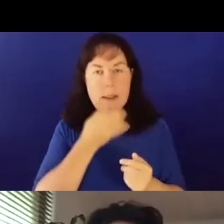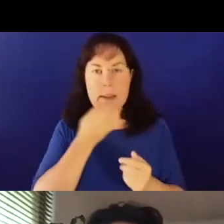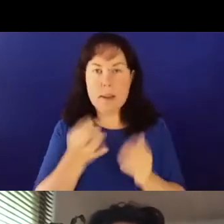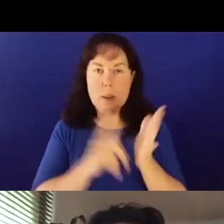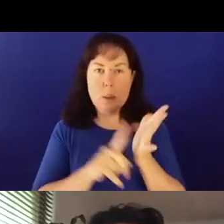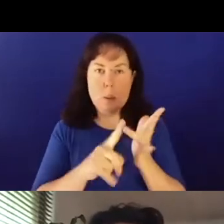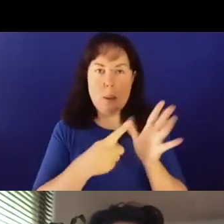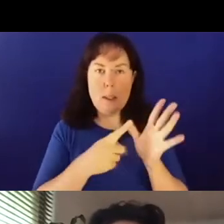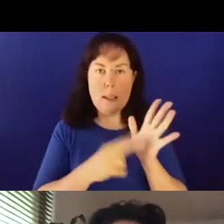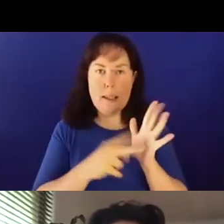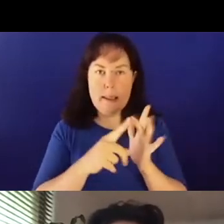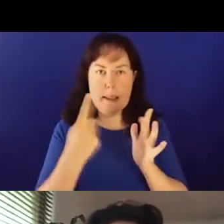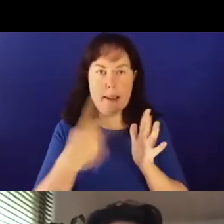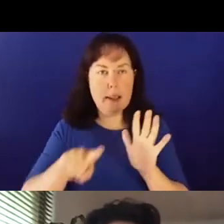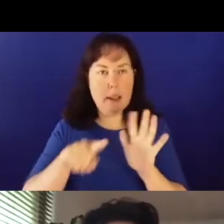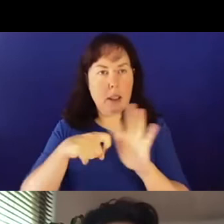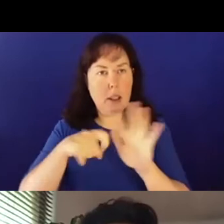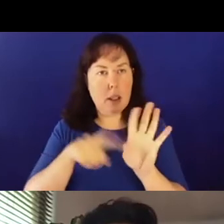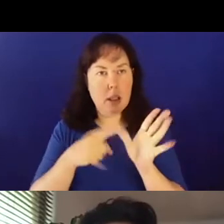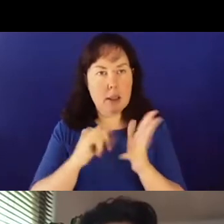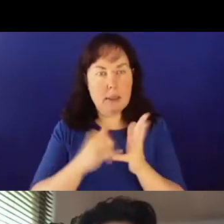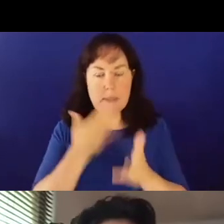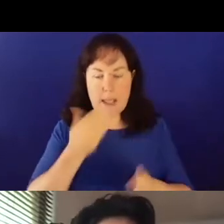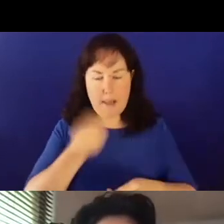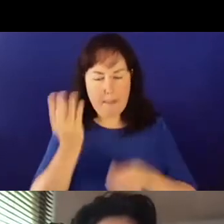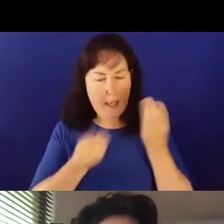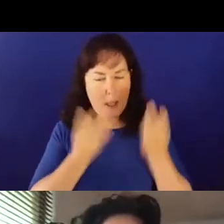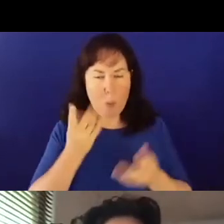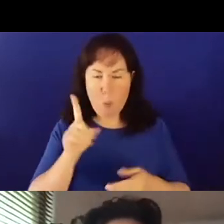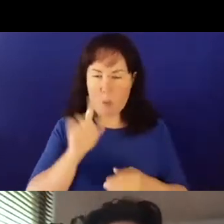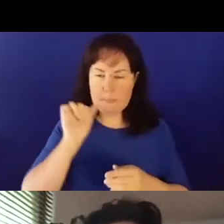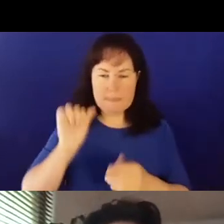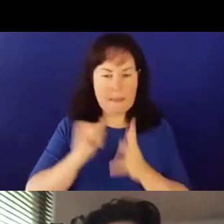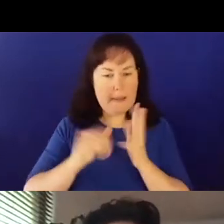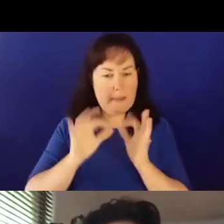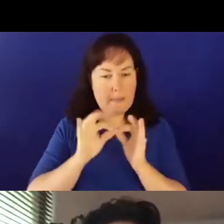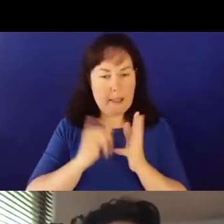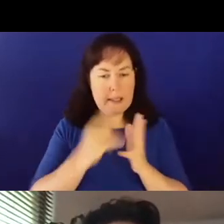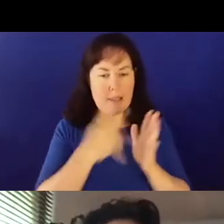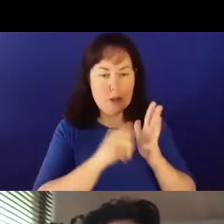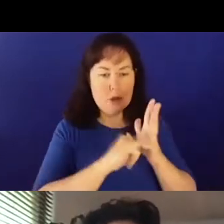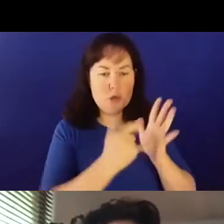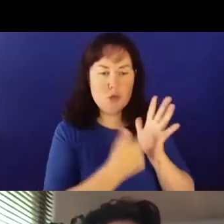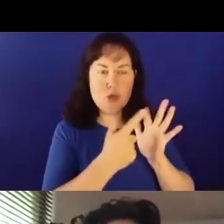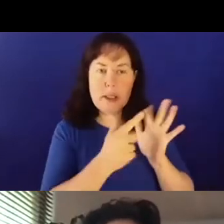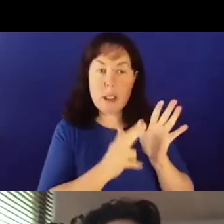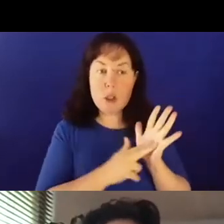unpack the question, what are SBS, NITV and Screen Australia looking for in applications to Digital Originals?